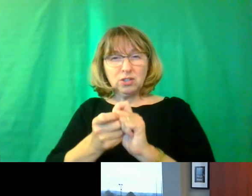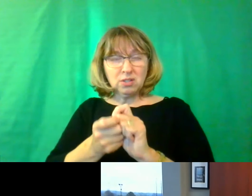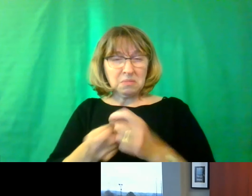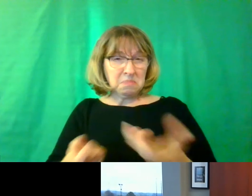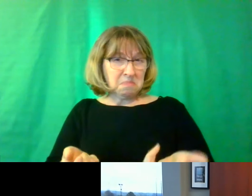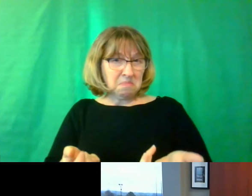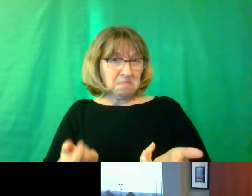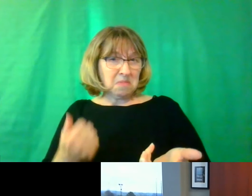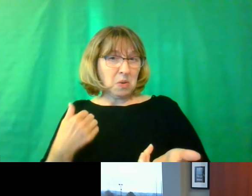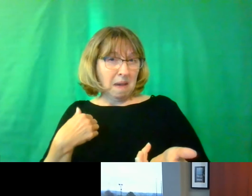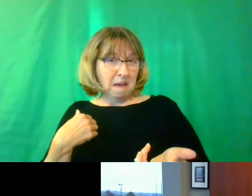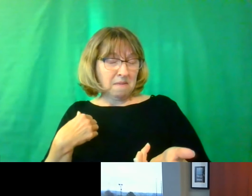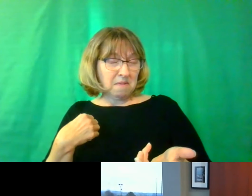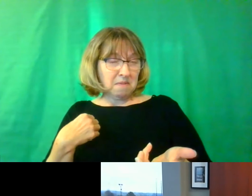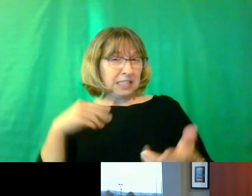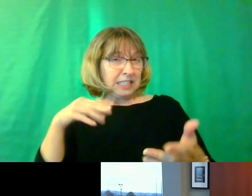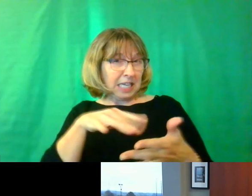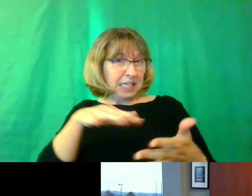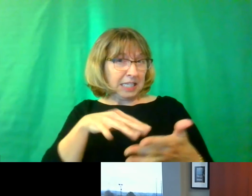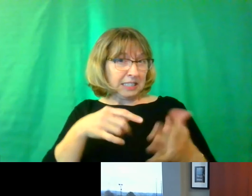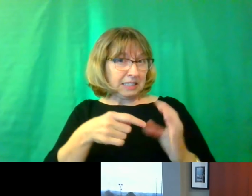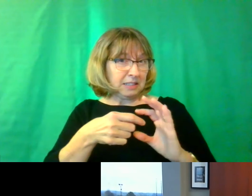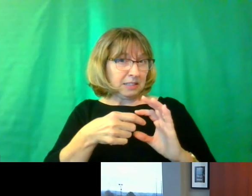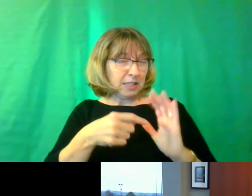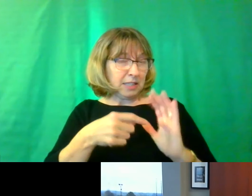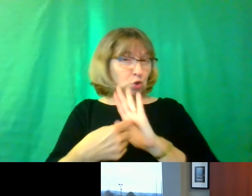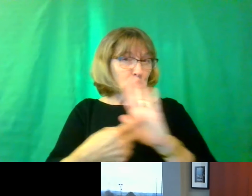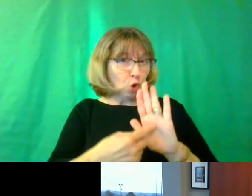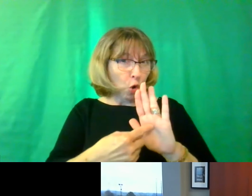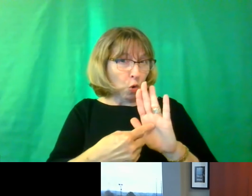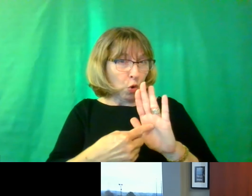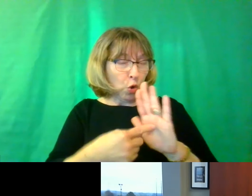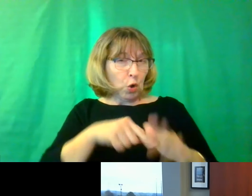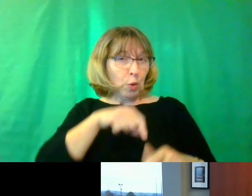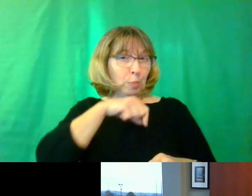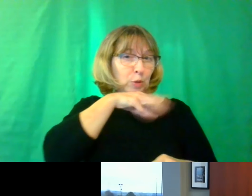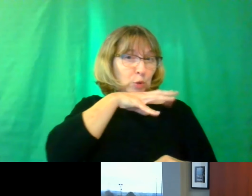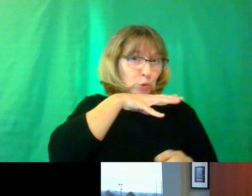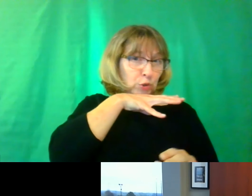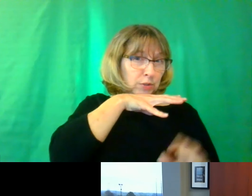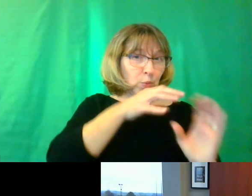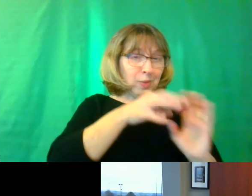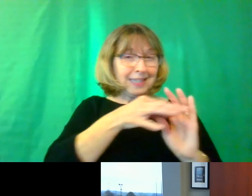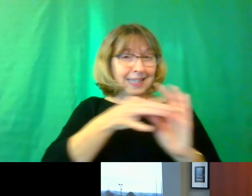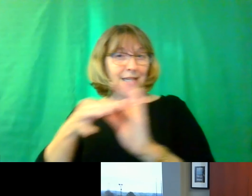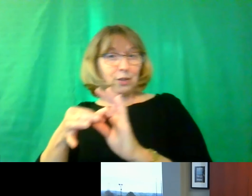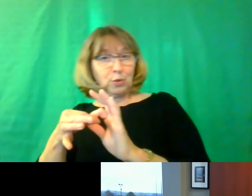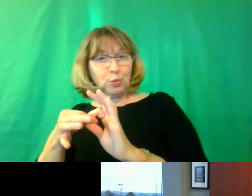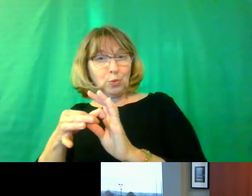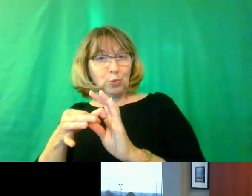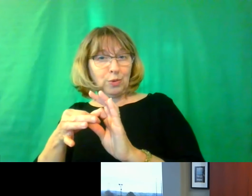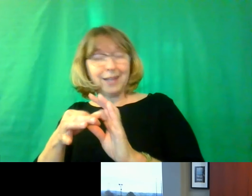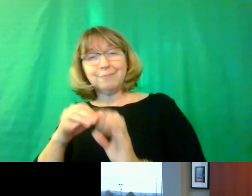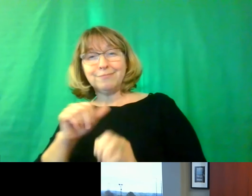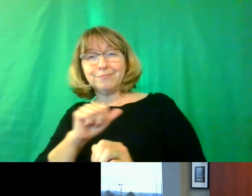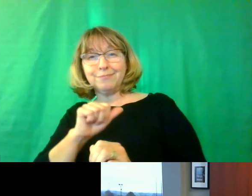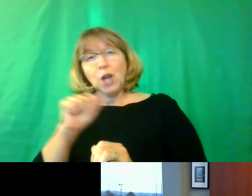causation of pollution effect on autism prevalence? And do you think that one of the sort of driving factors behind this uptick